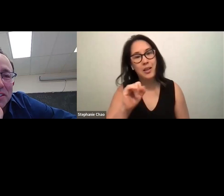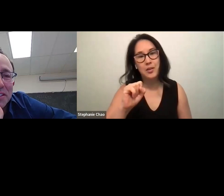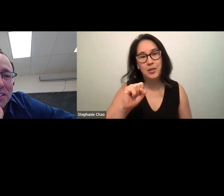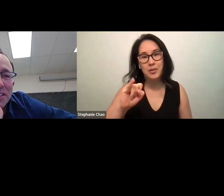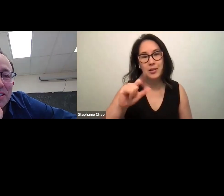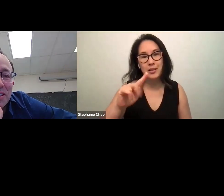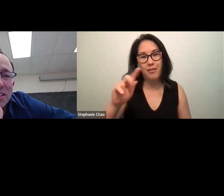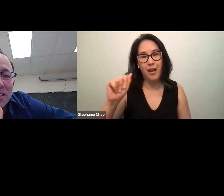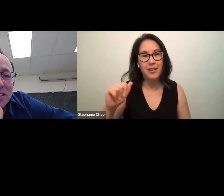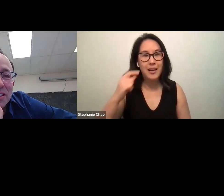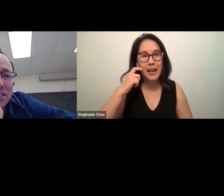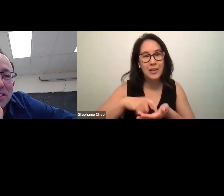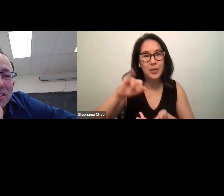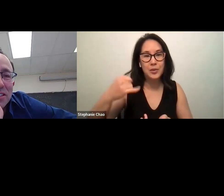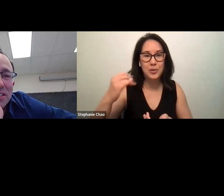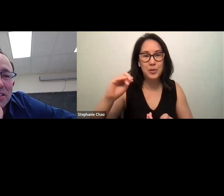waving.